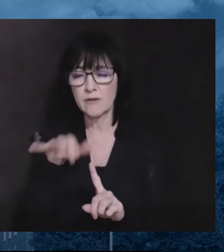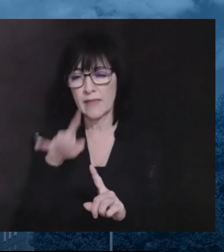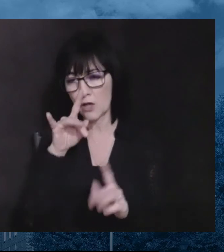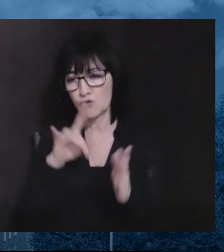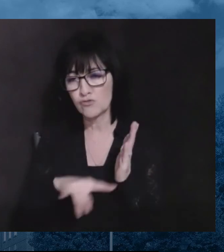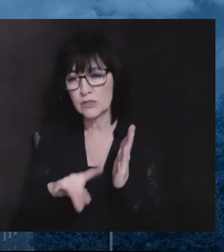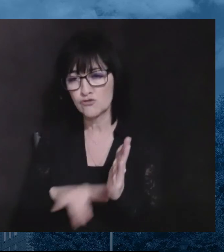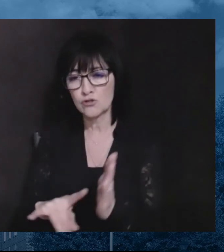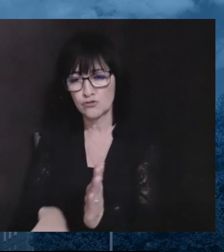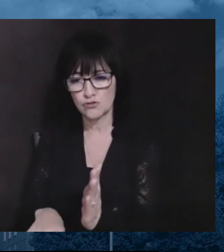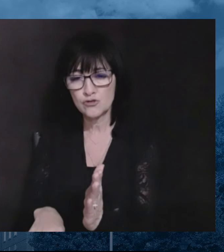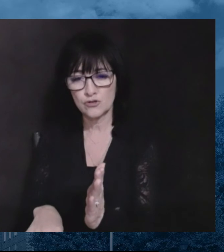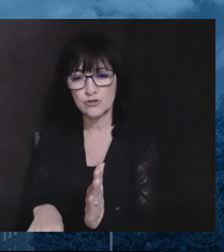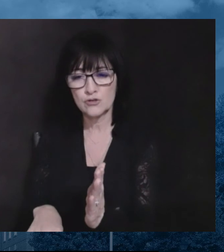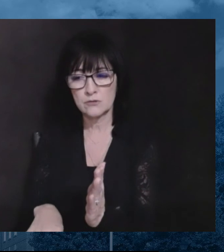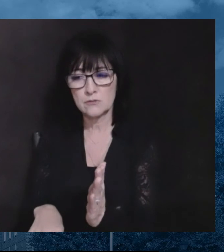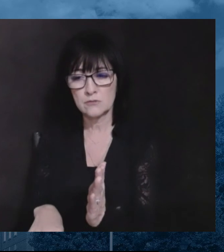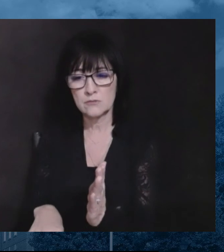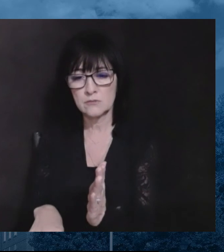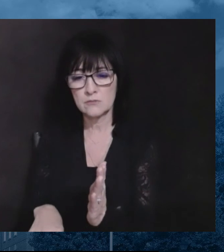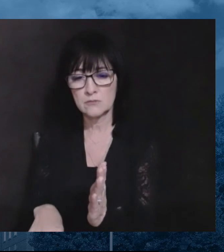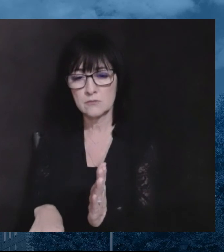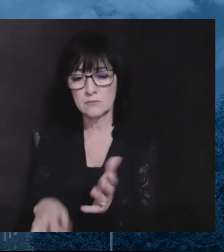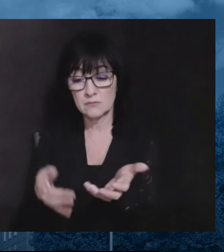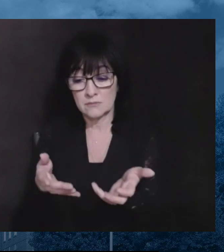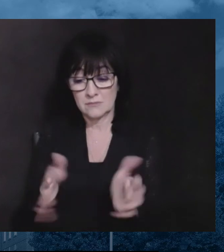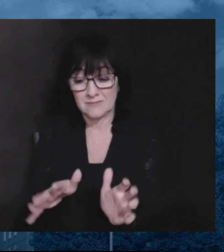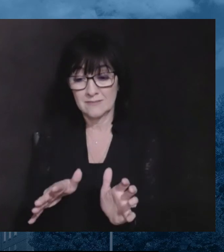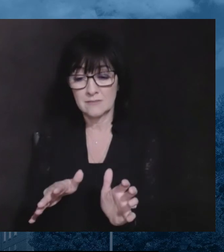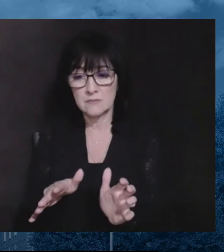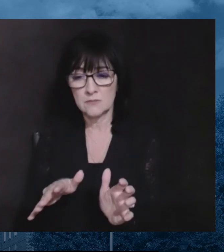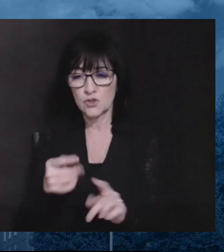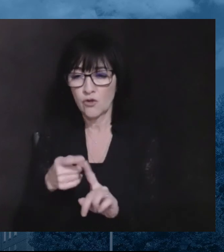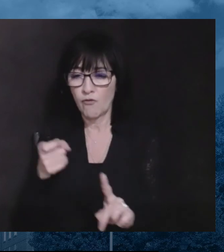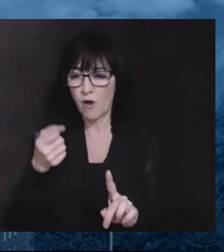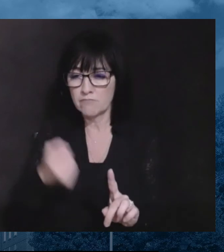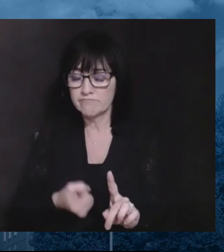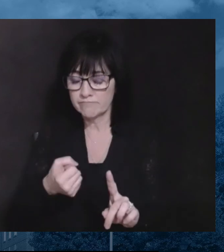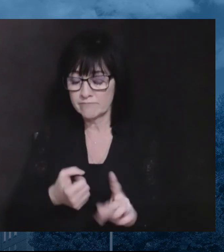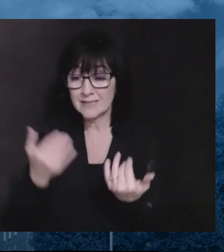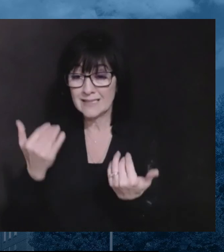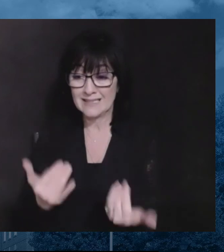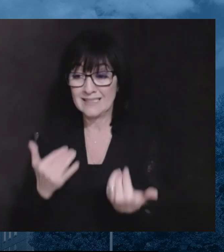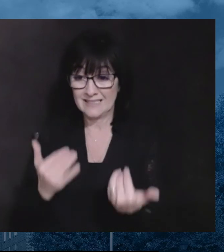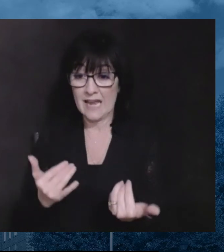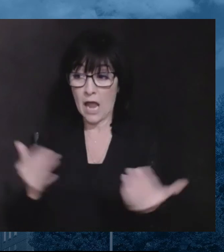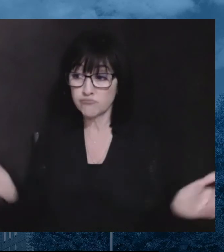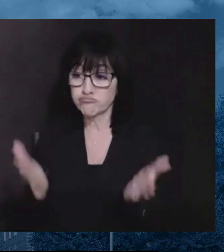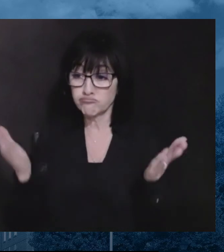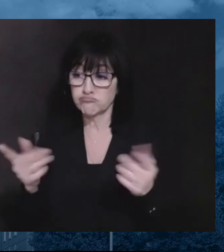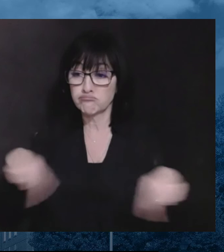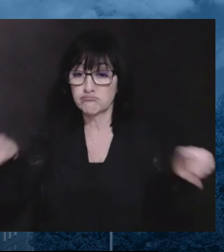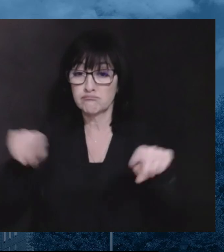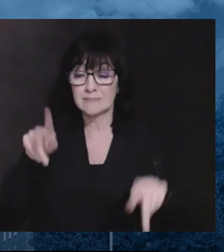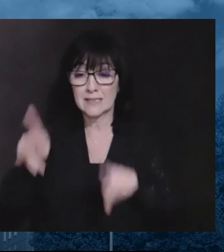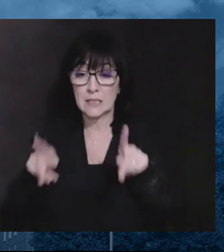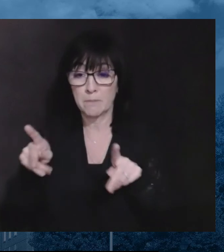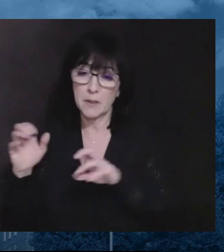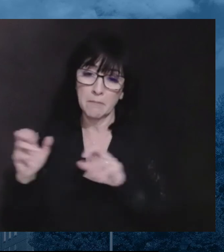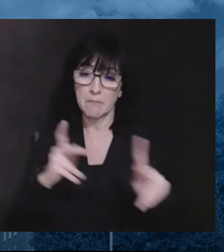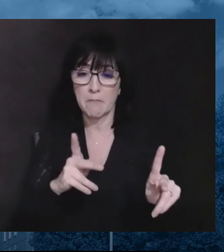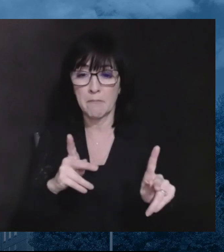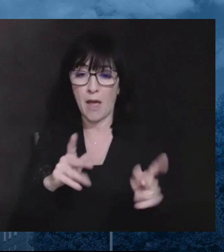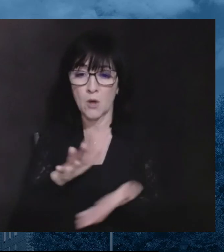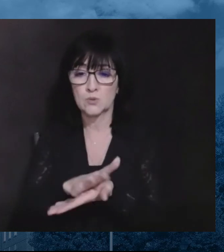and now urging families to go back to class on Monday. Are we sure that